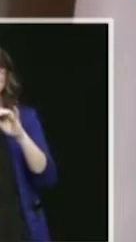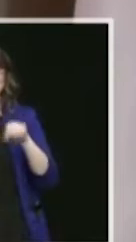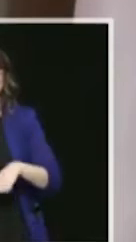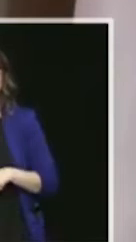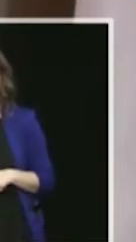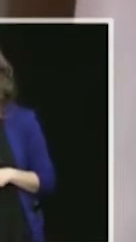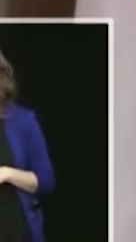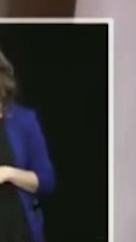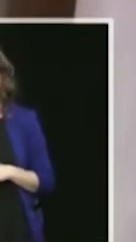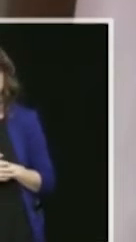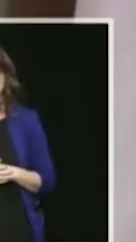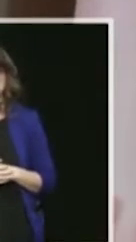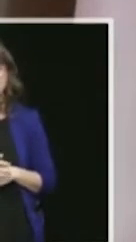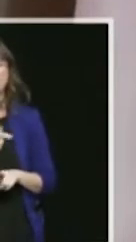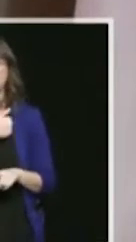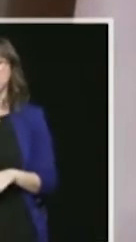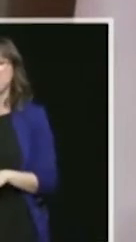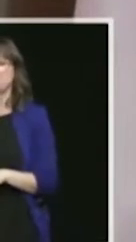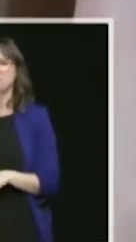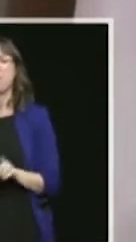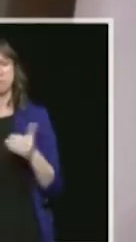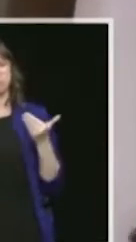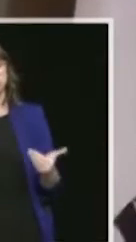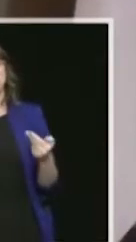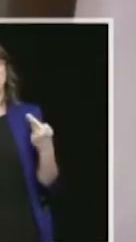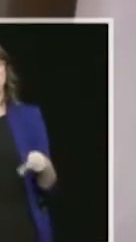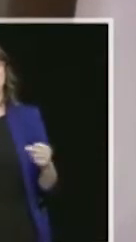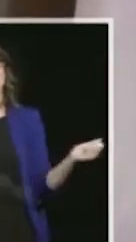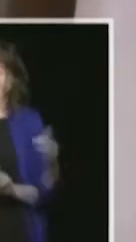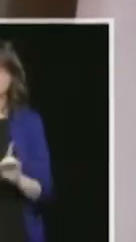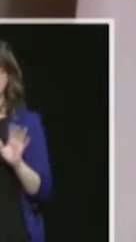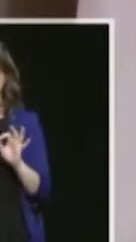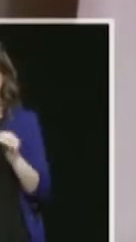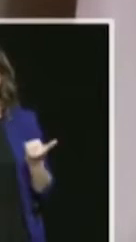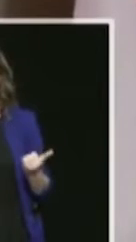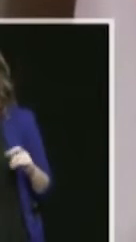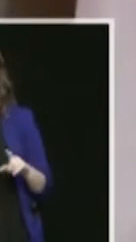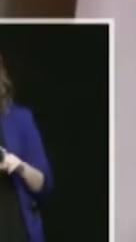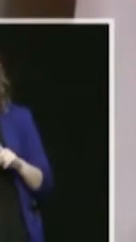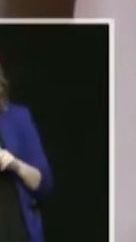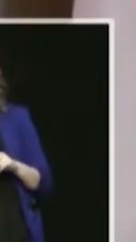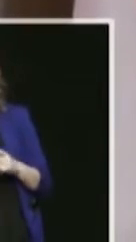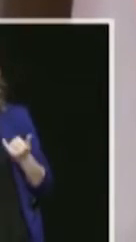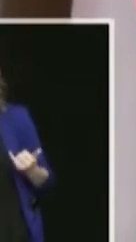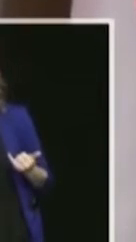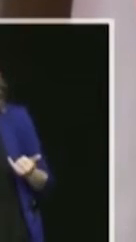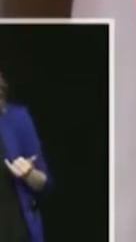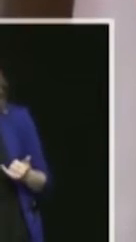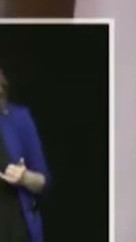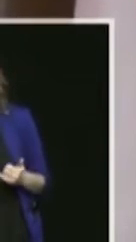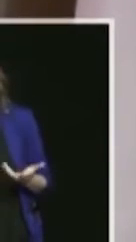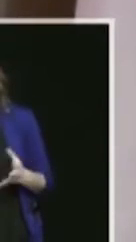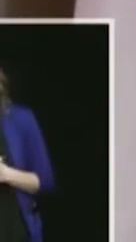anyone's advocating parties. That is not. This is not going to be a normal Christmas now.It's not looking